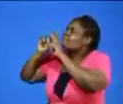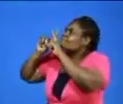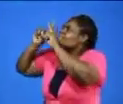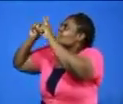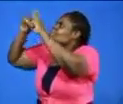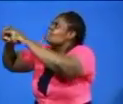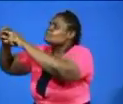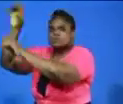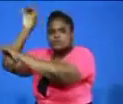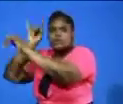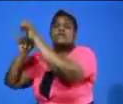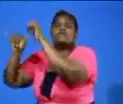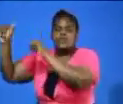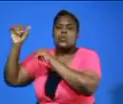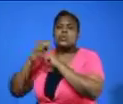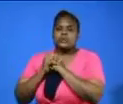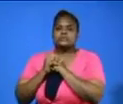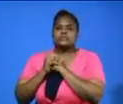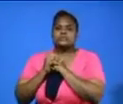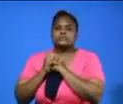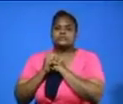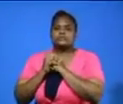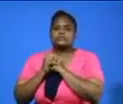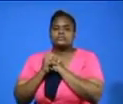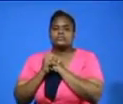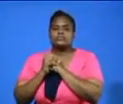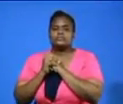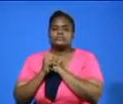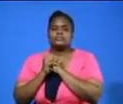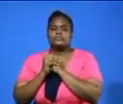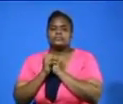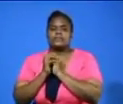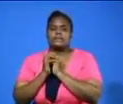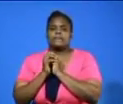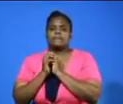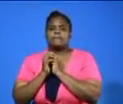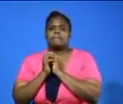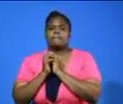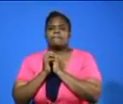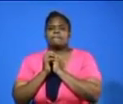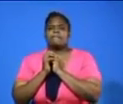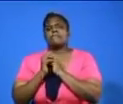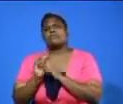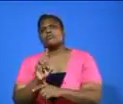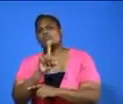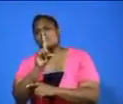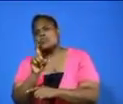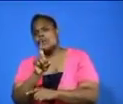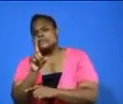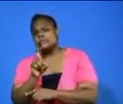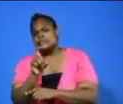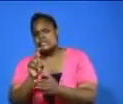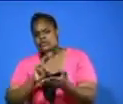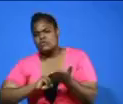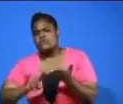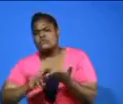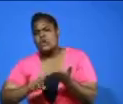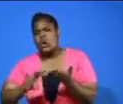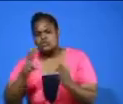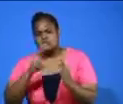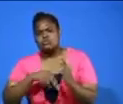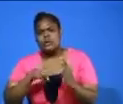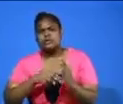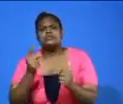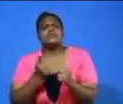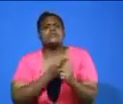down. Watch the question in the text I read to you earlier from